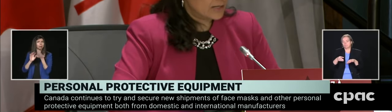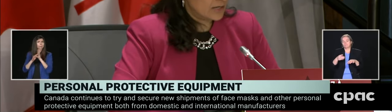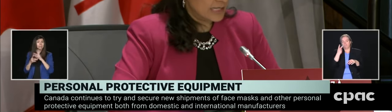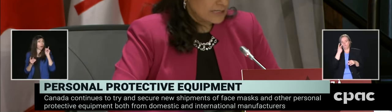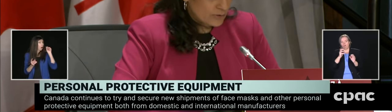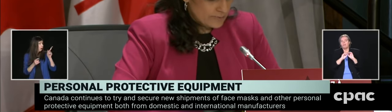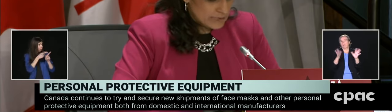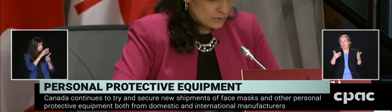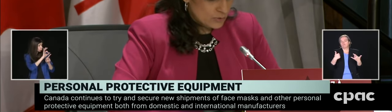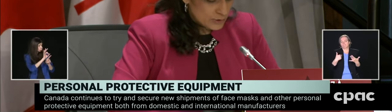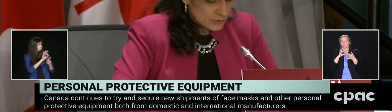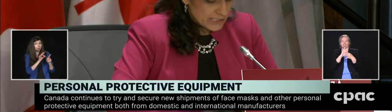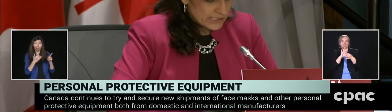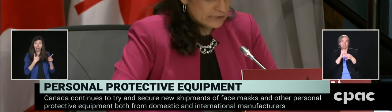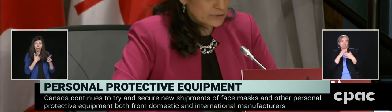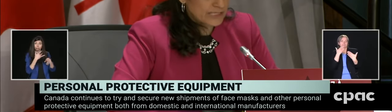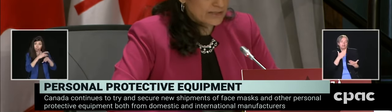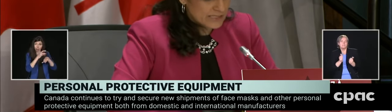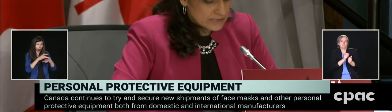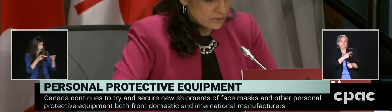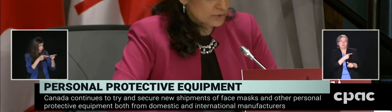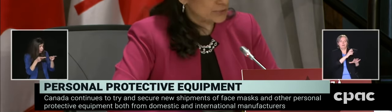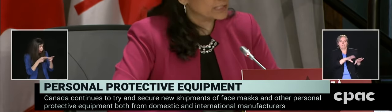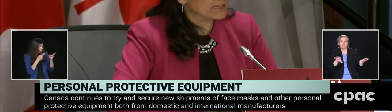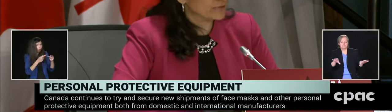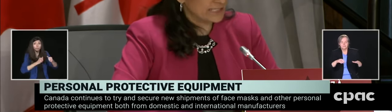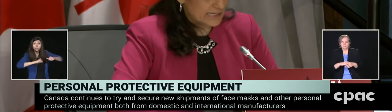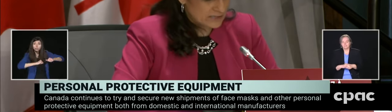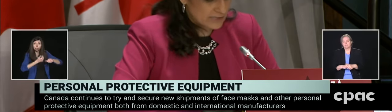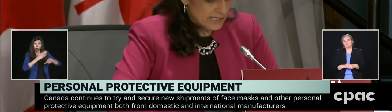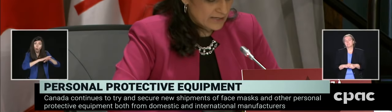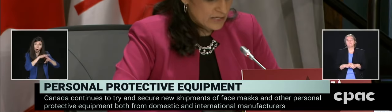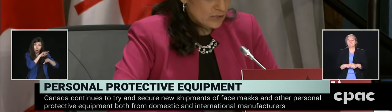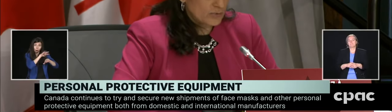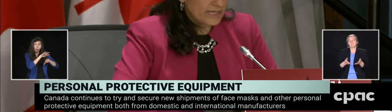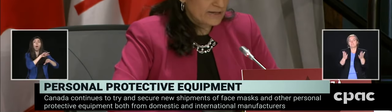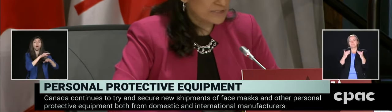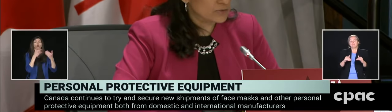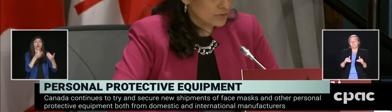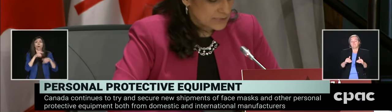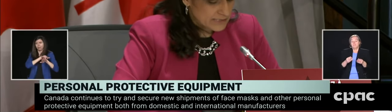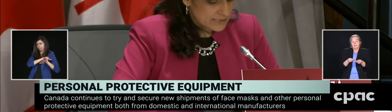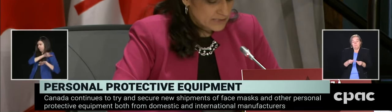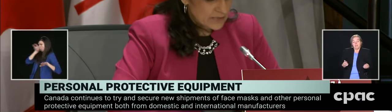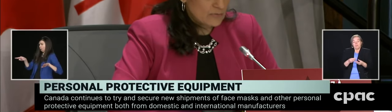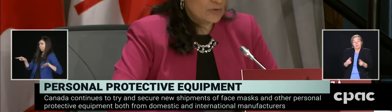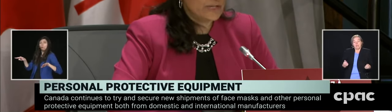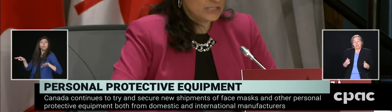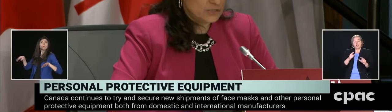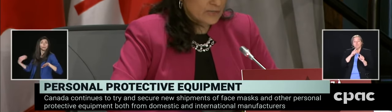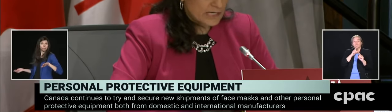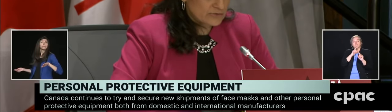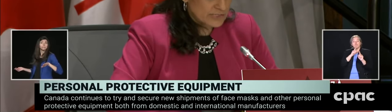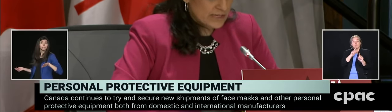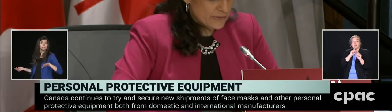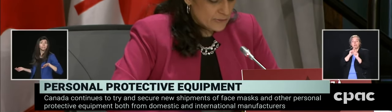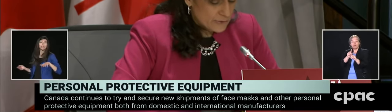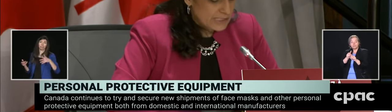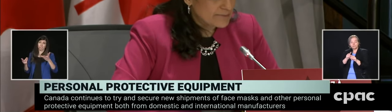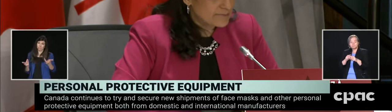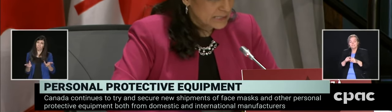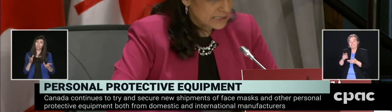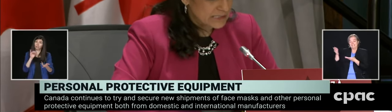update on equipment ordered, including this order delivered yesterday, we have sourced more than